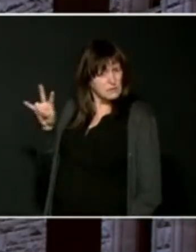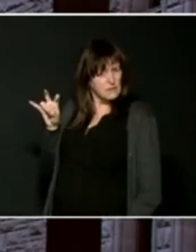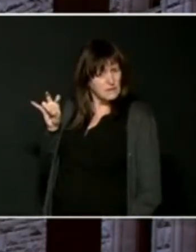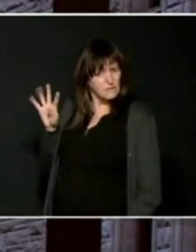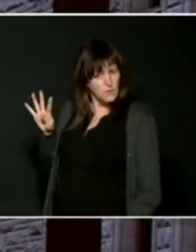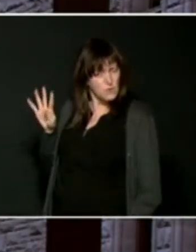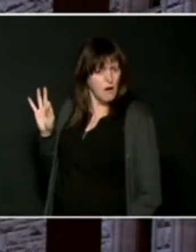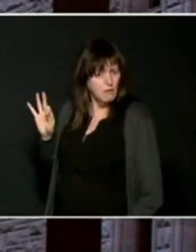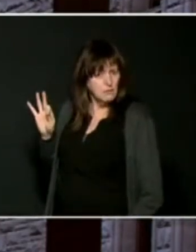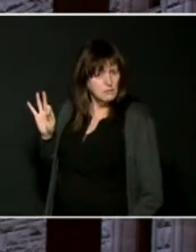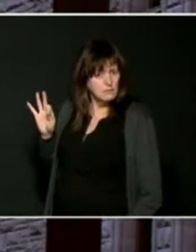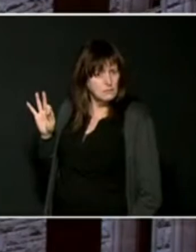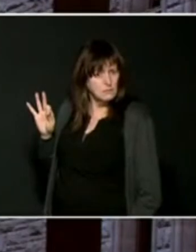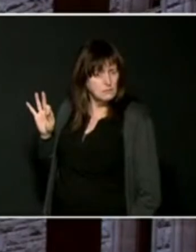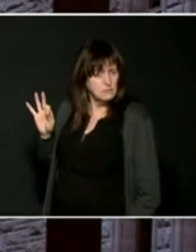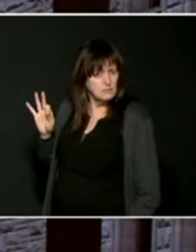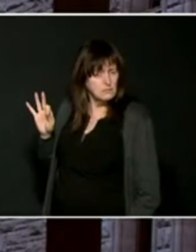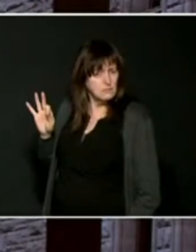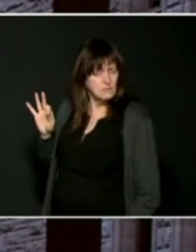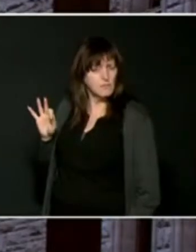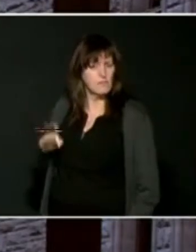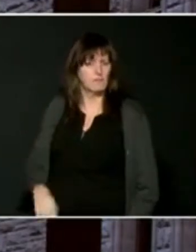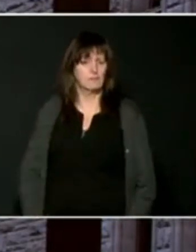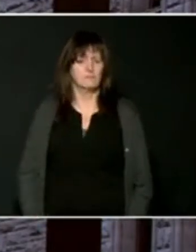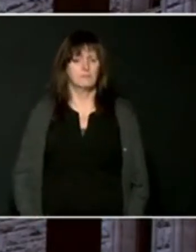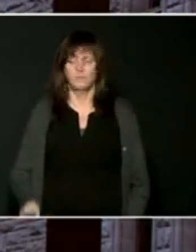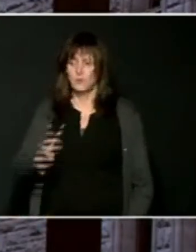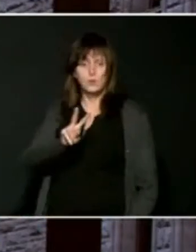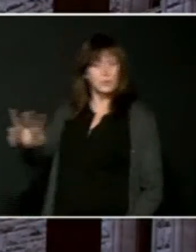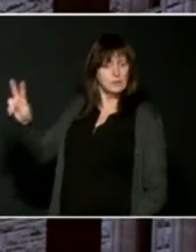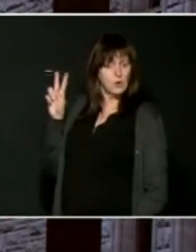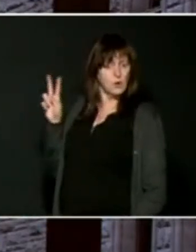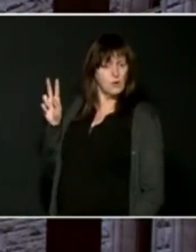1,749, and even the week before that, it was